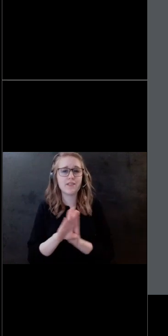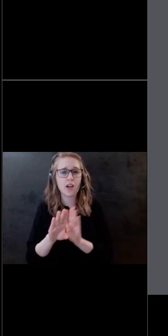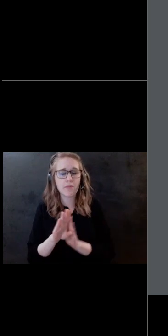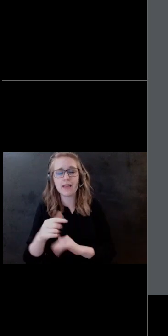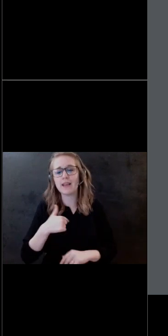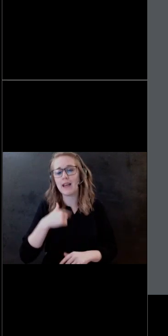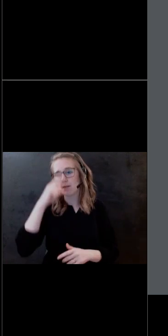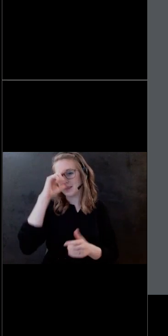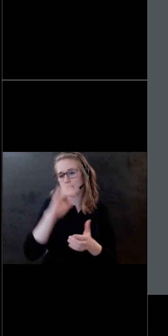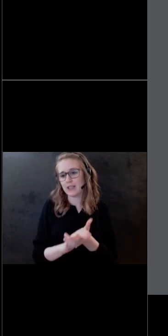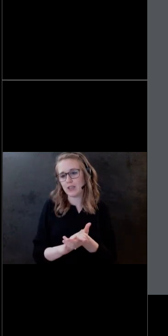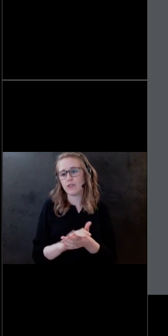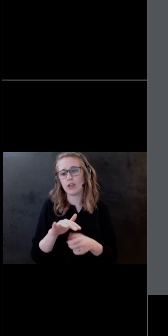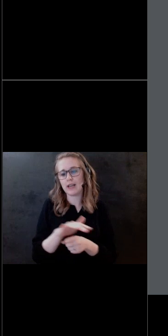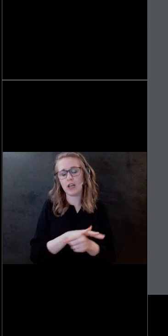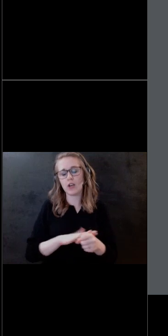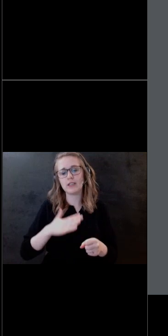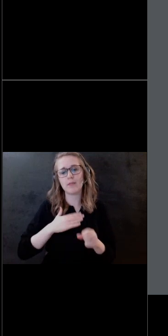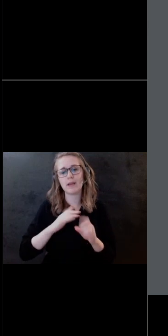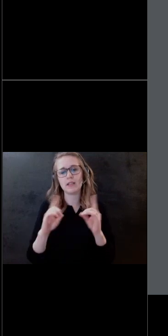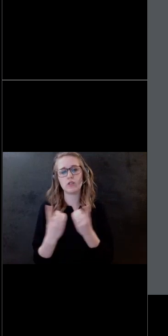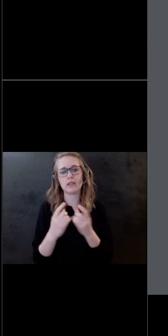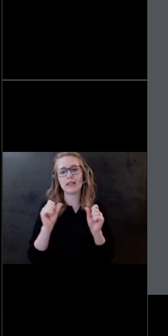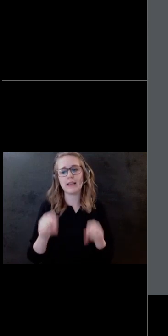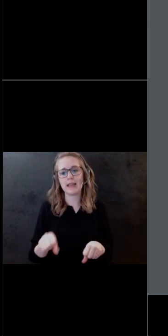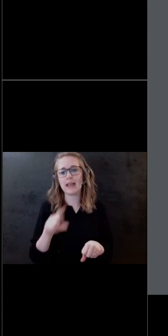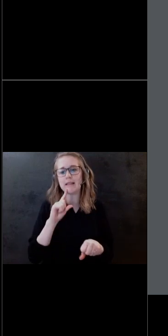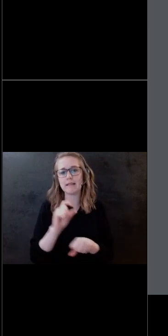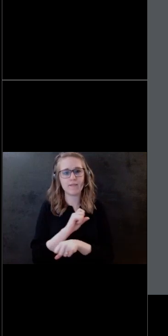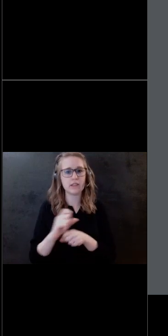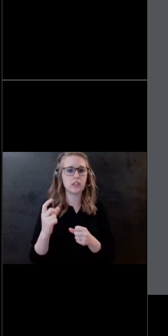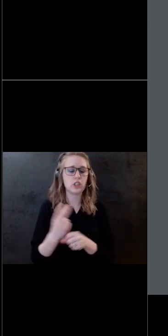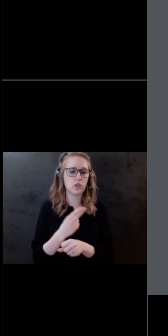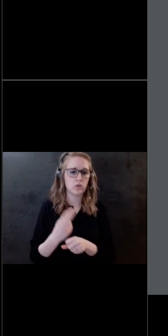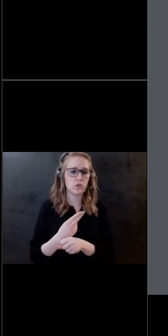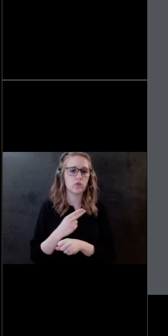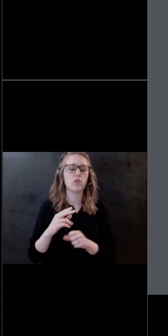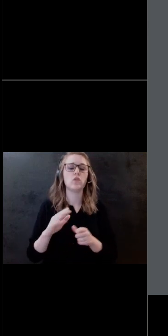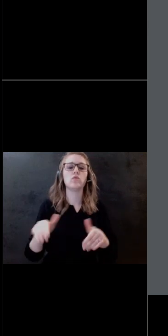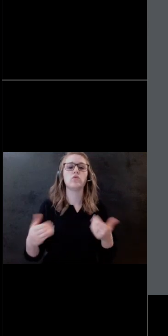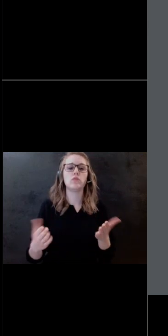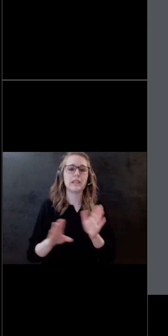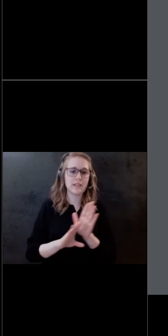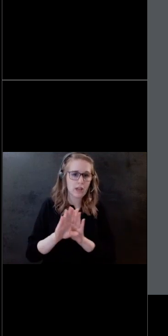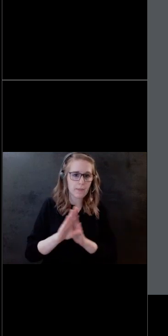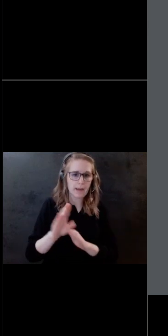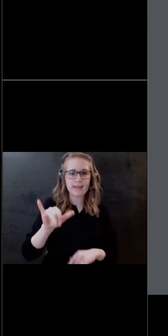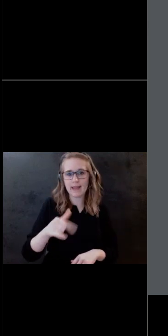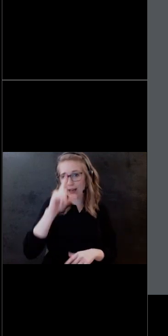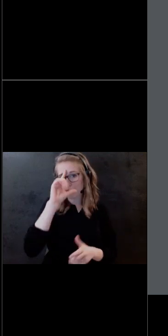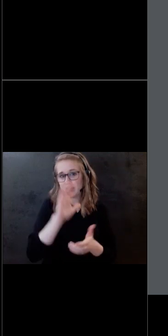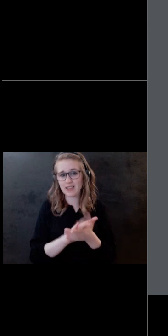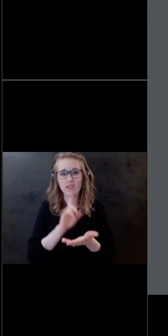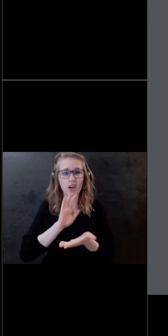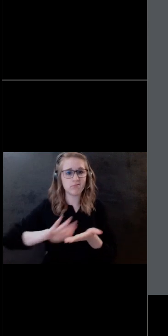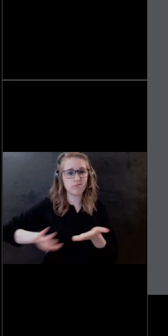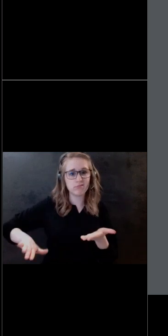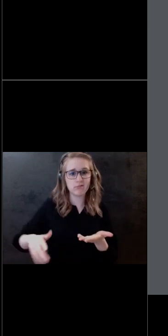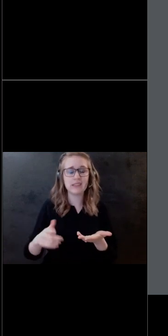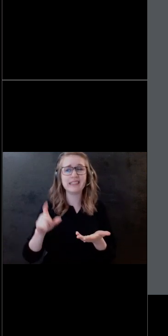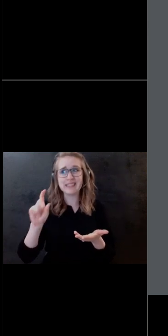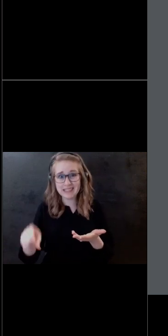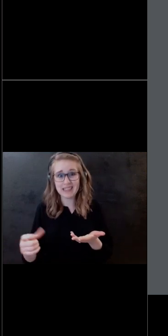are areas in my district that can definitely use redevelopment that I believe are blighted, that I believe need